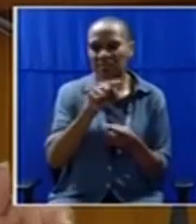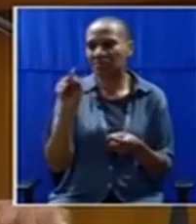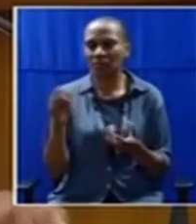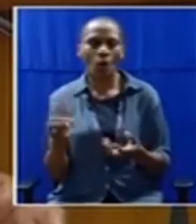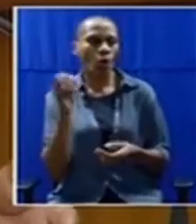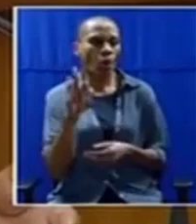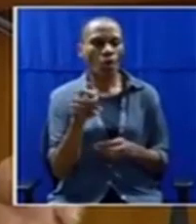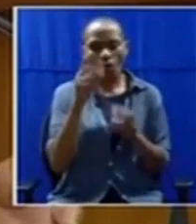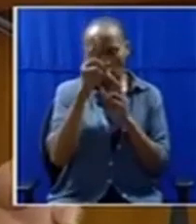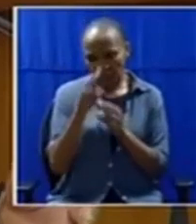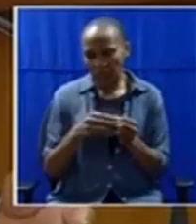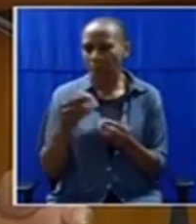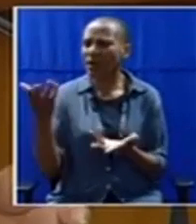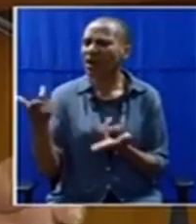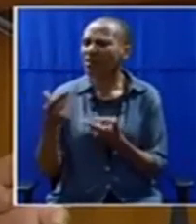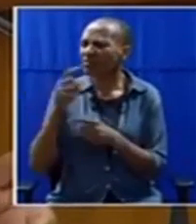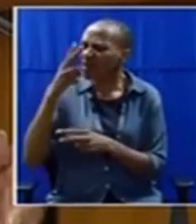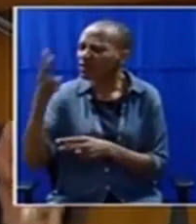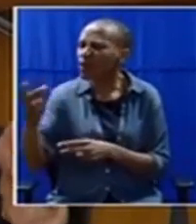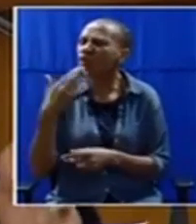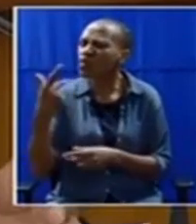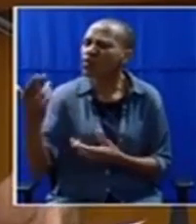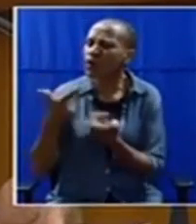not recognize you, where do you come from?